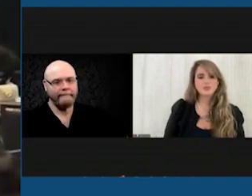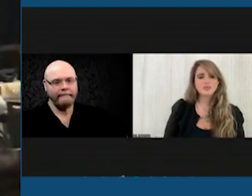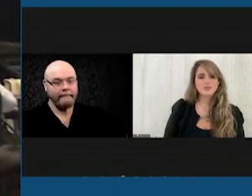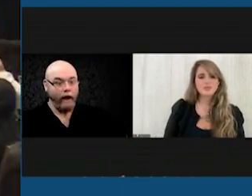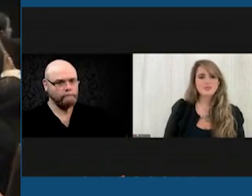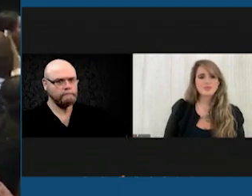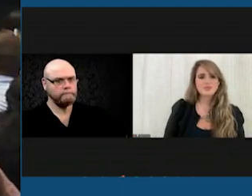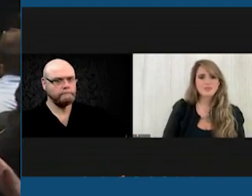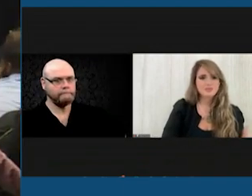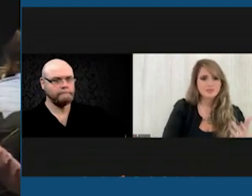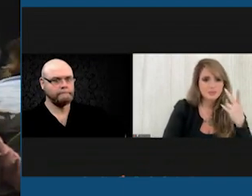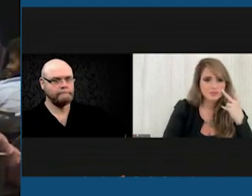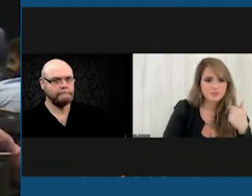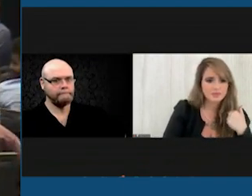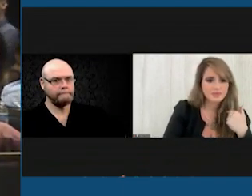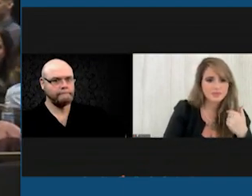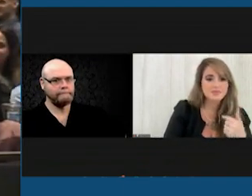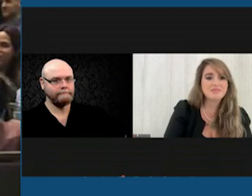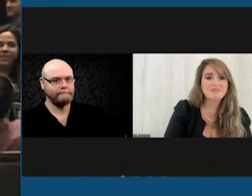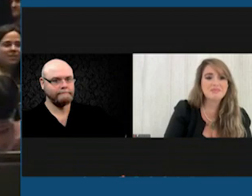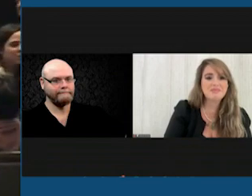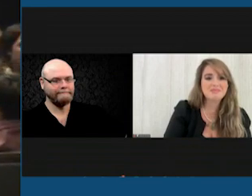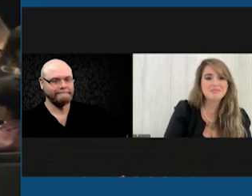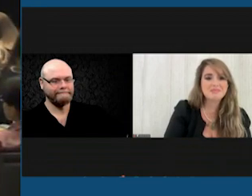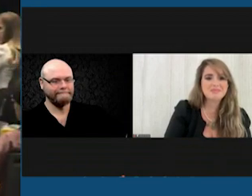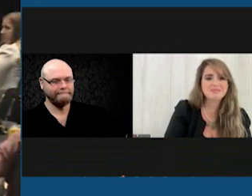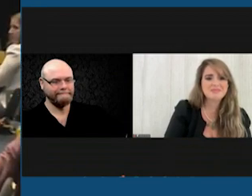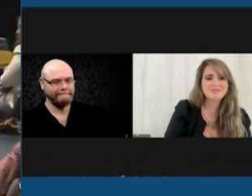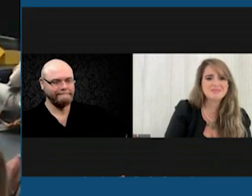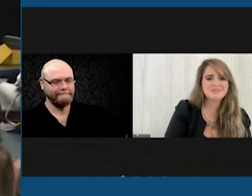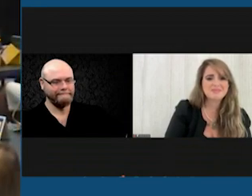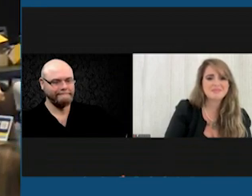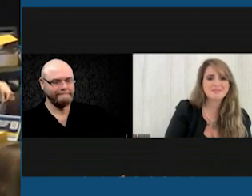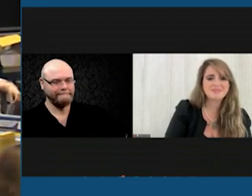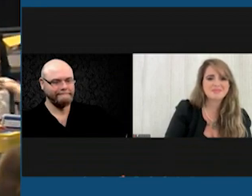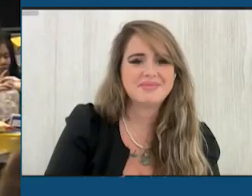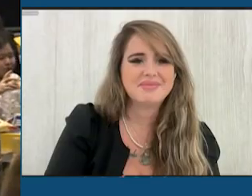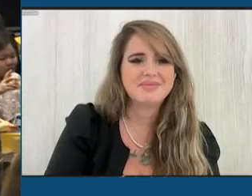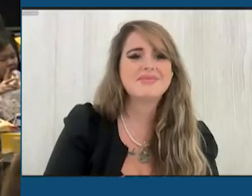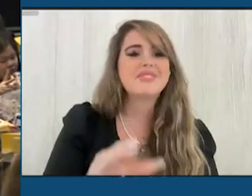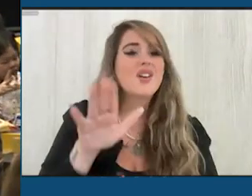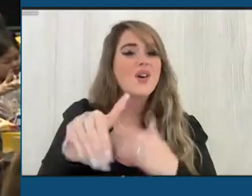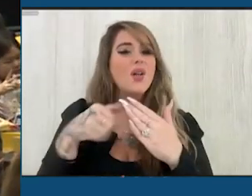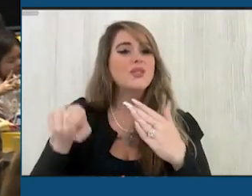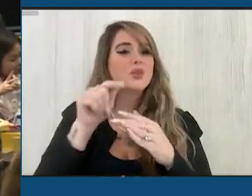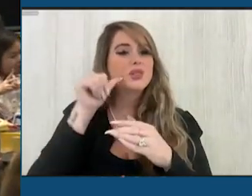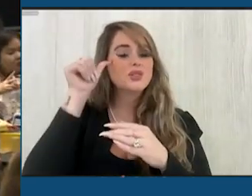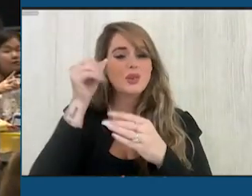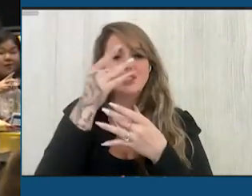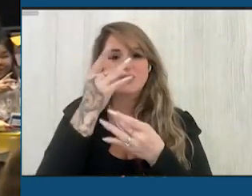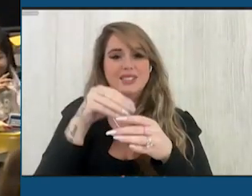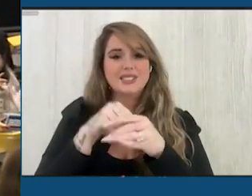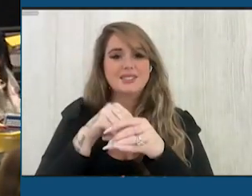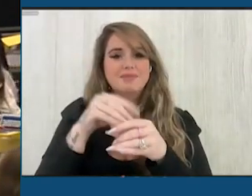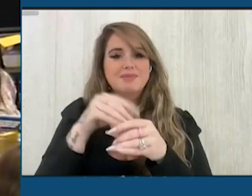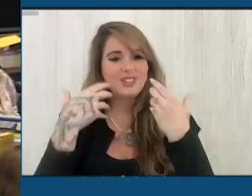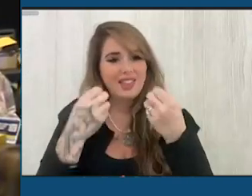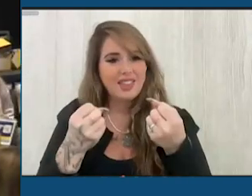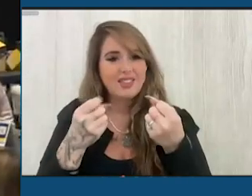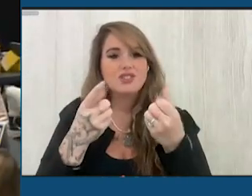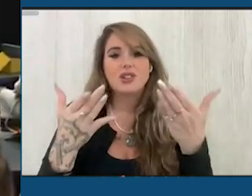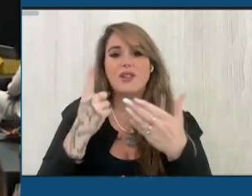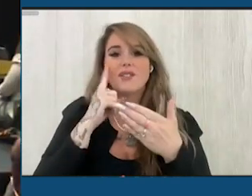what's up with that? I mean, all of you are adults interested in mental health and well-being. You're here at a conference,